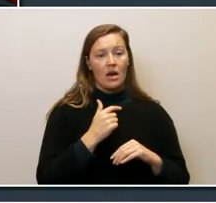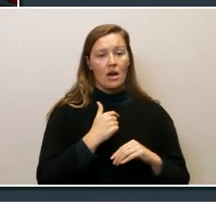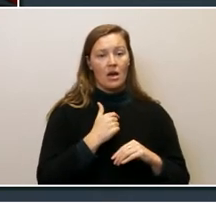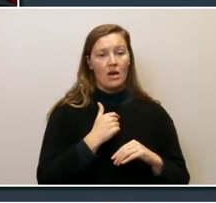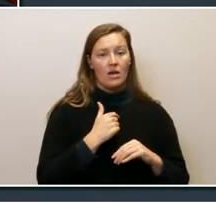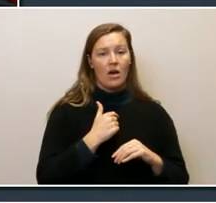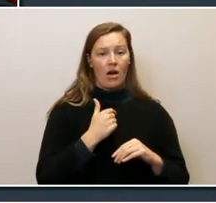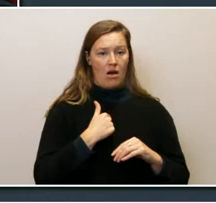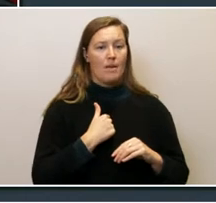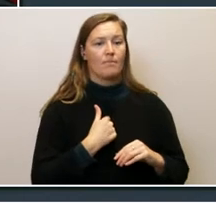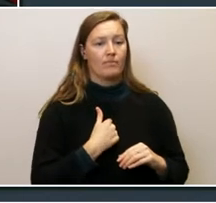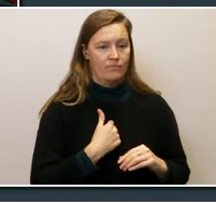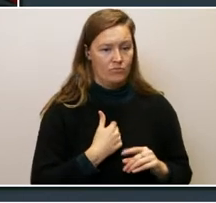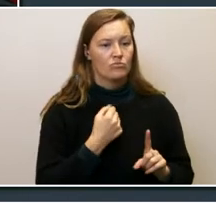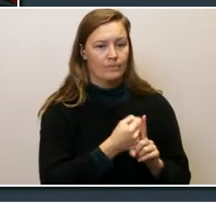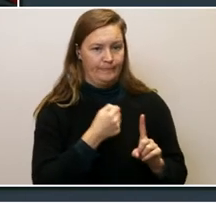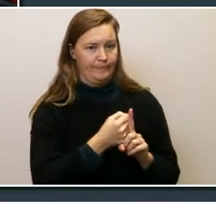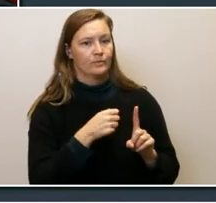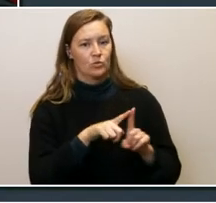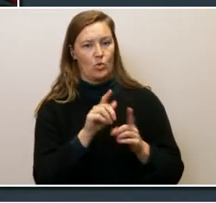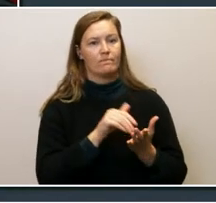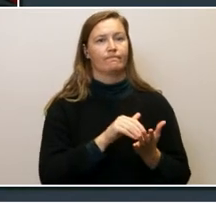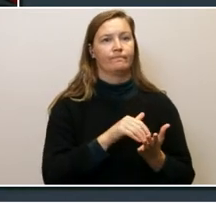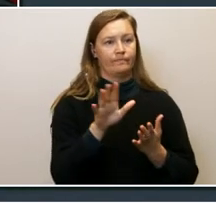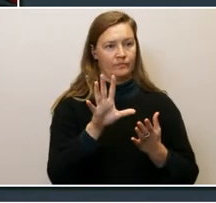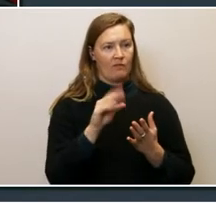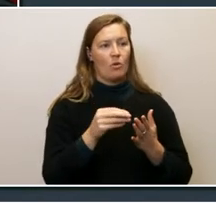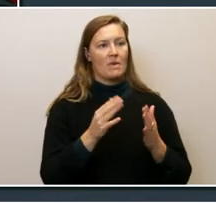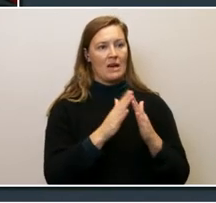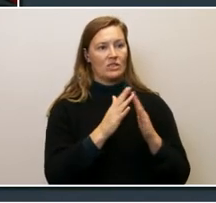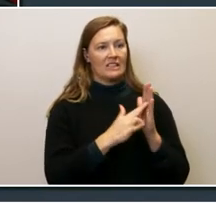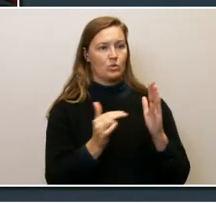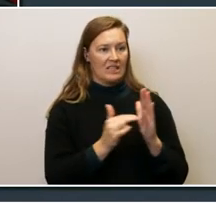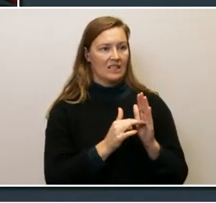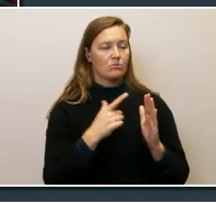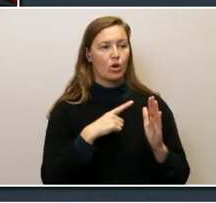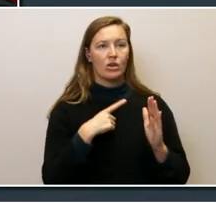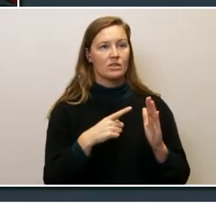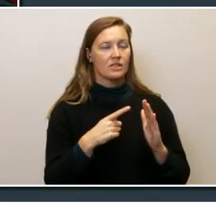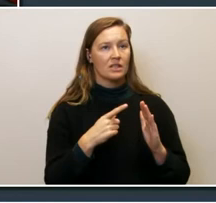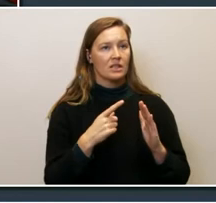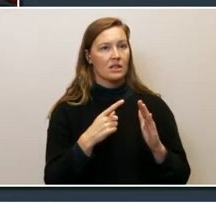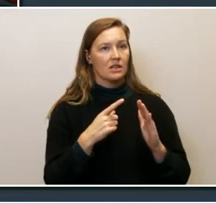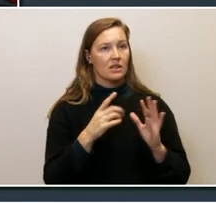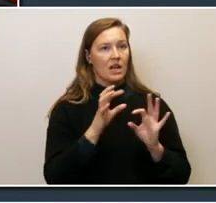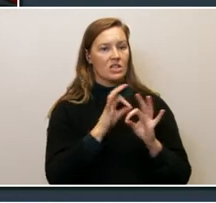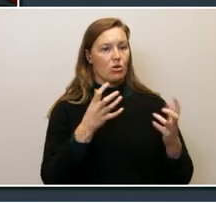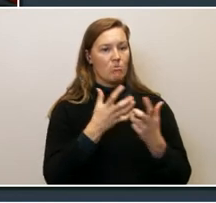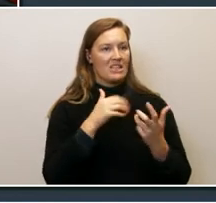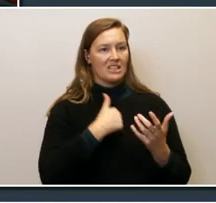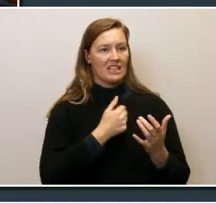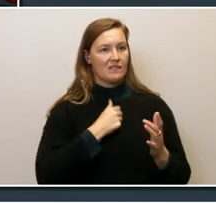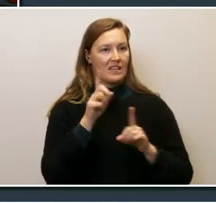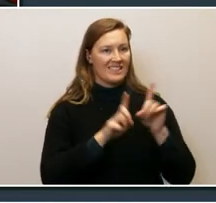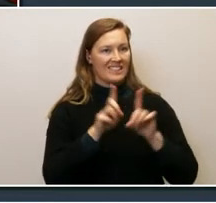is actually divested from Kāinga Ora, because as mentioned, it's just not meeting the needs